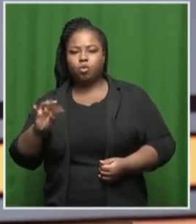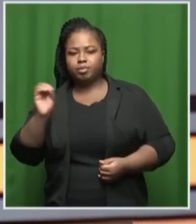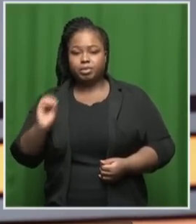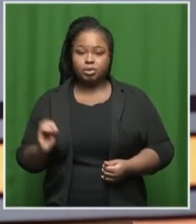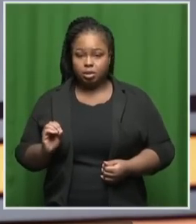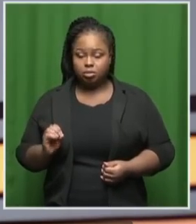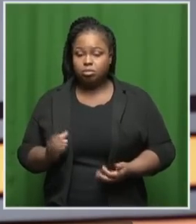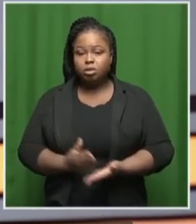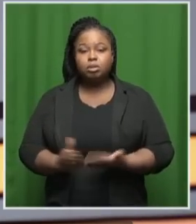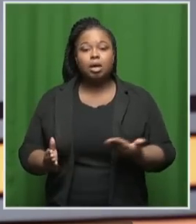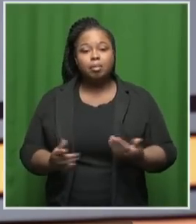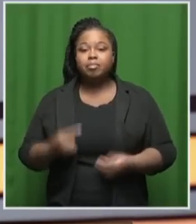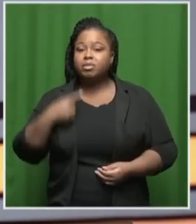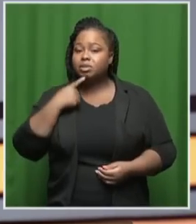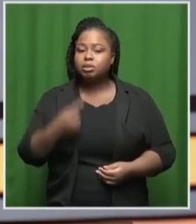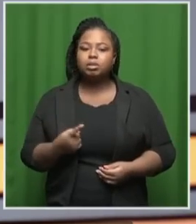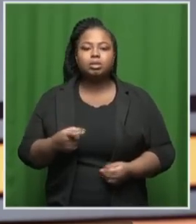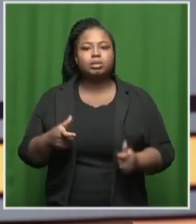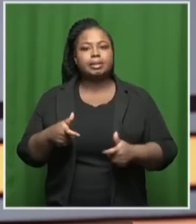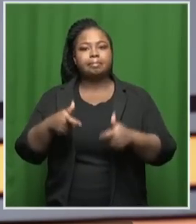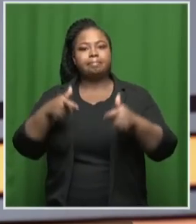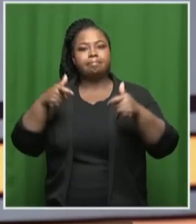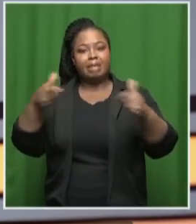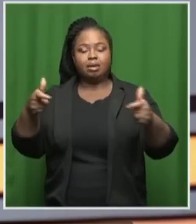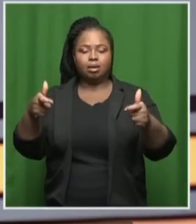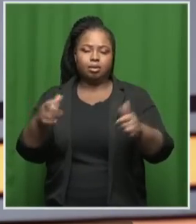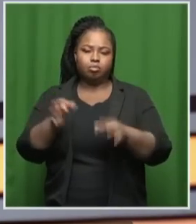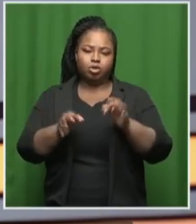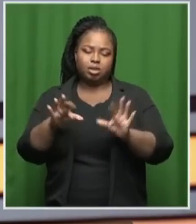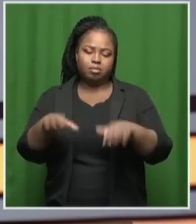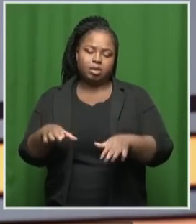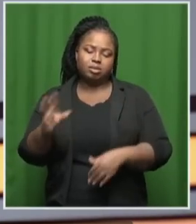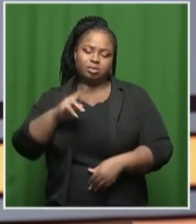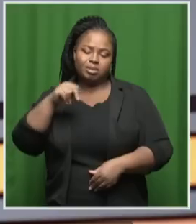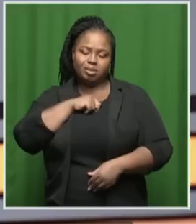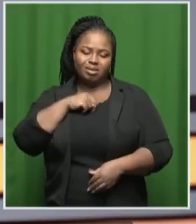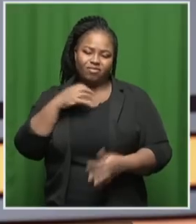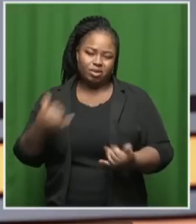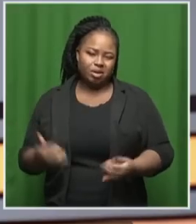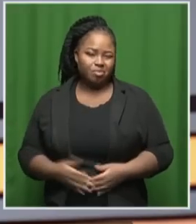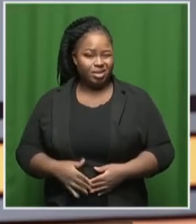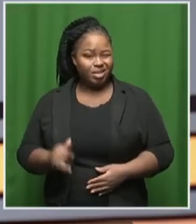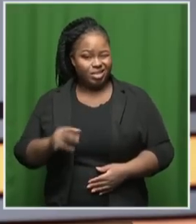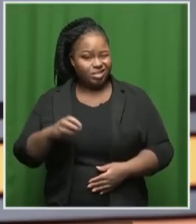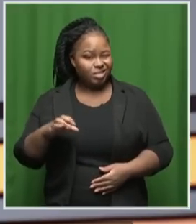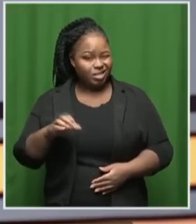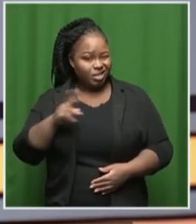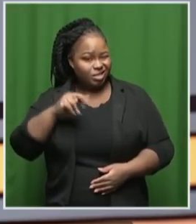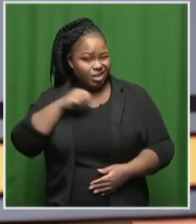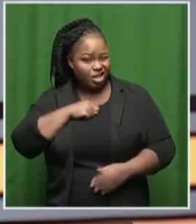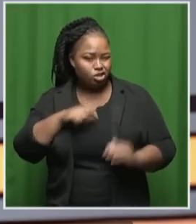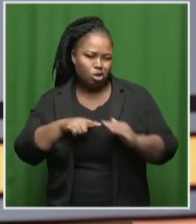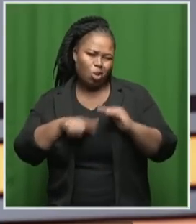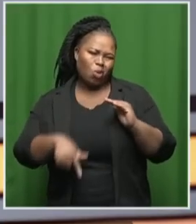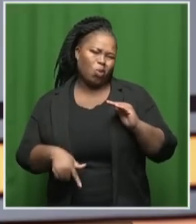24-25%. Some polls are putting it as the largest party in KwaZulu-Natal at the moment. The ANC is loath